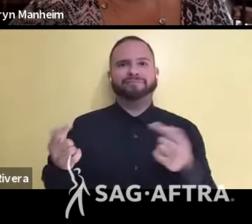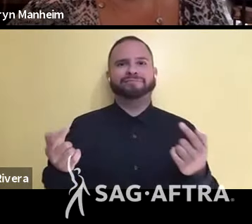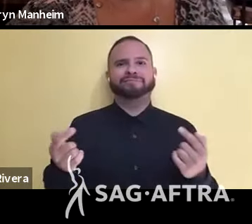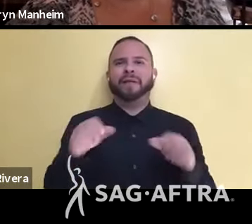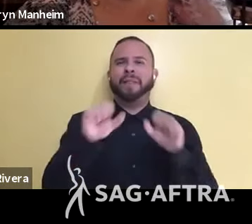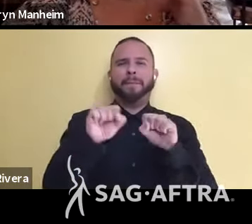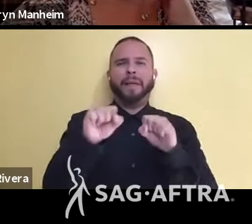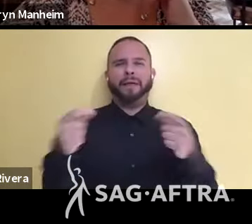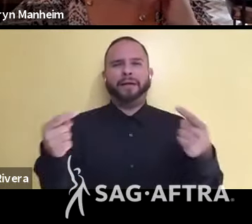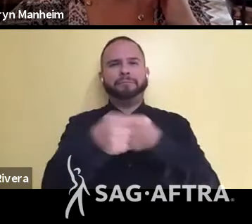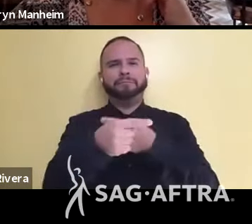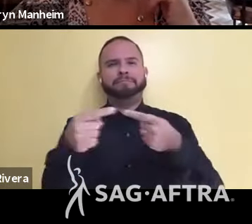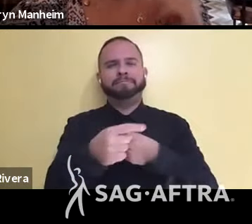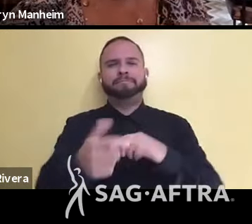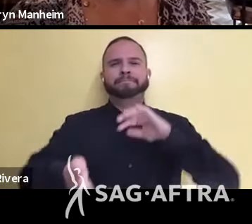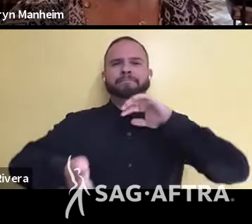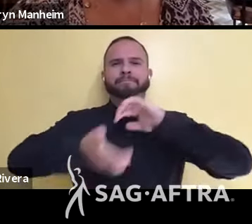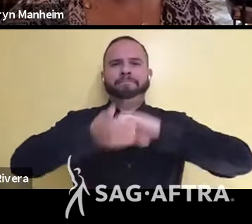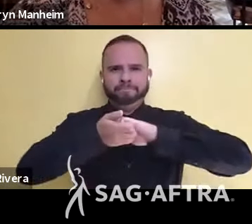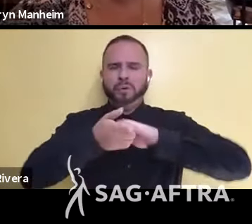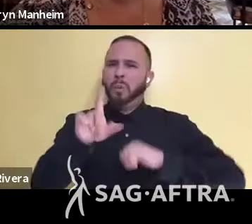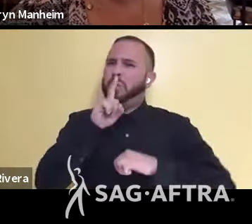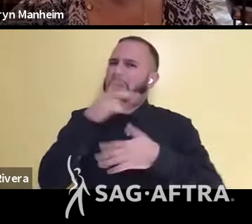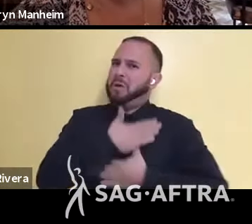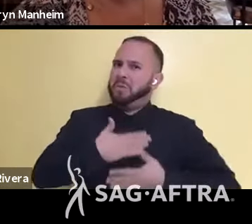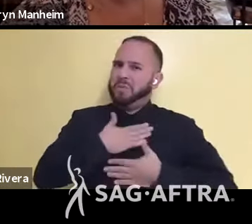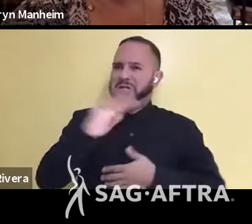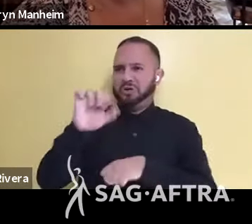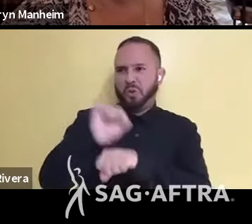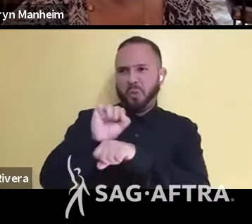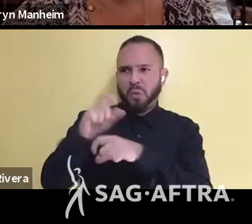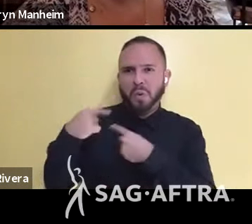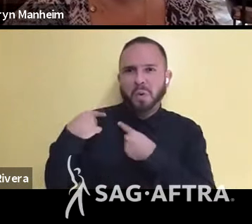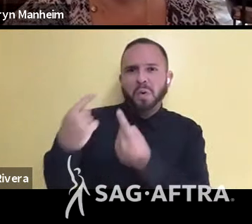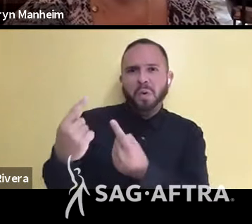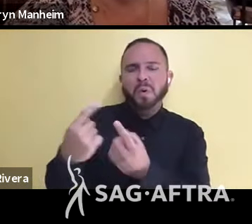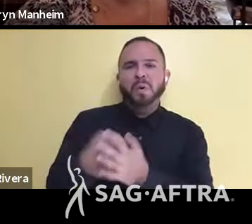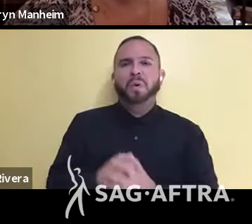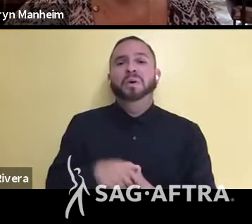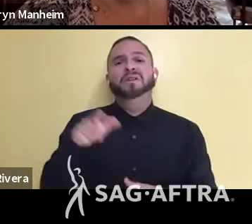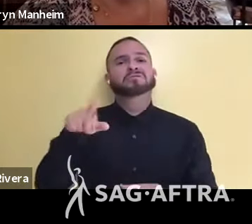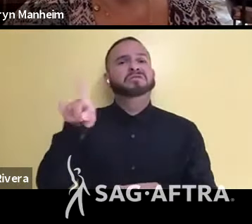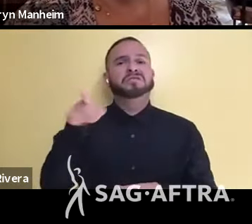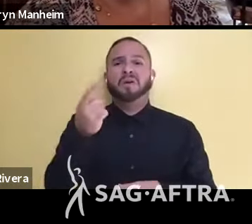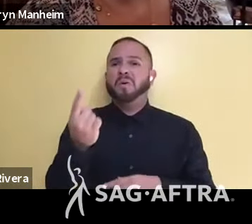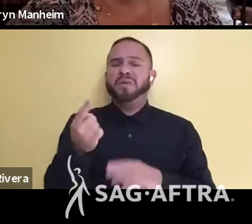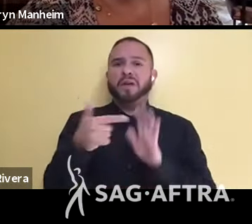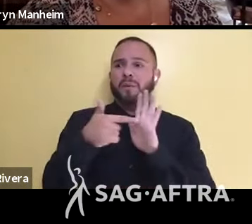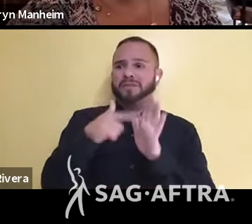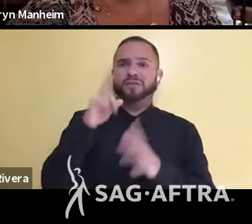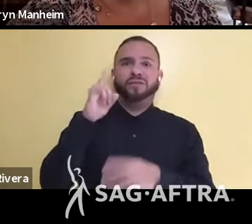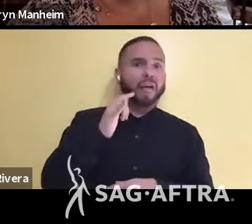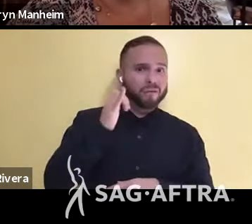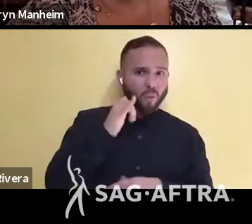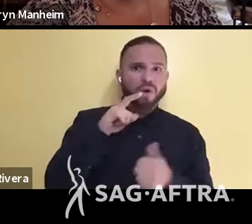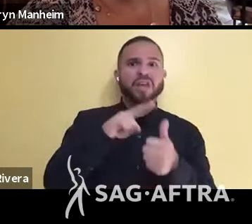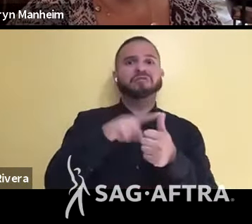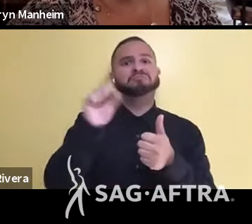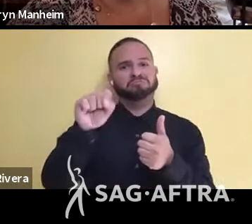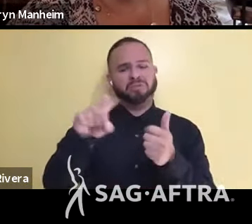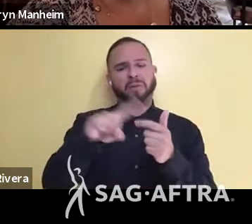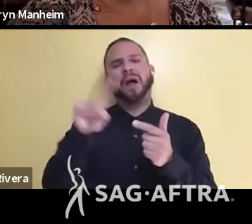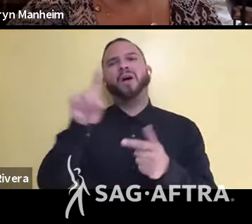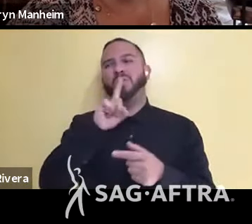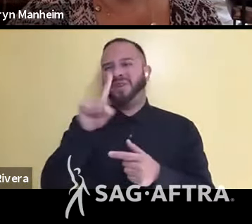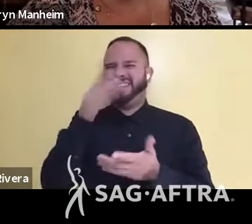ability to work together. So I really appreciate the work you do. She not only is a representative of Californians, but is at the